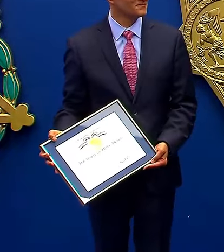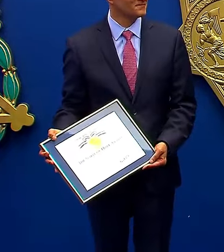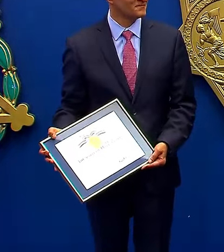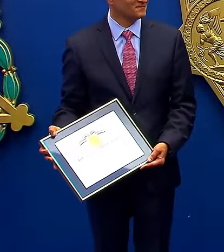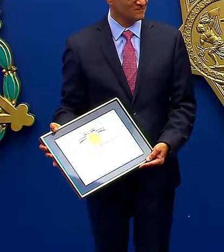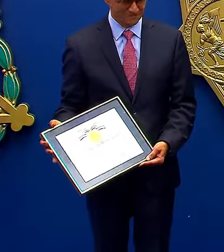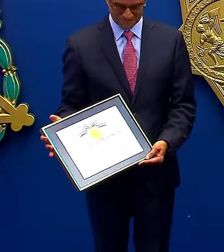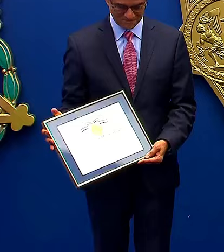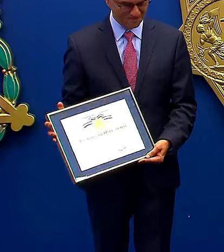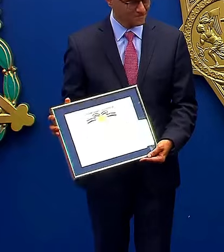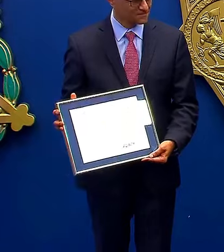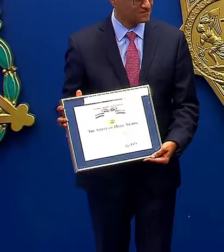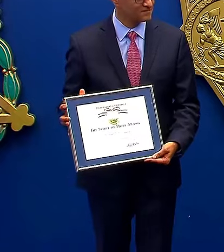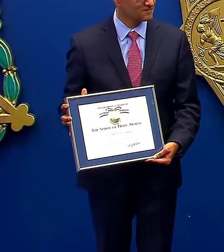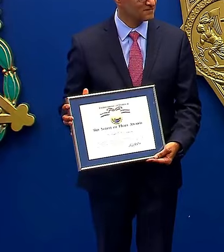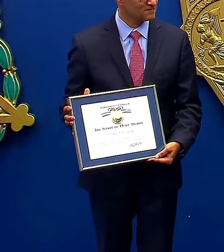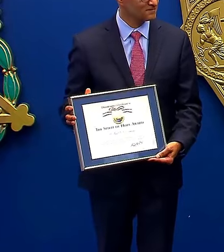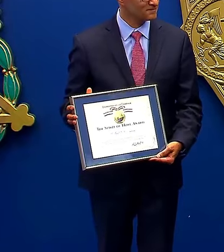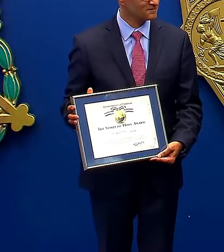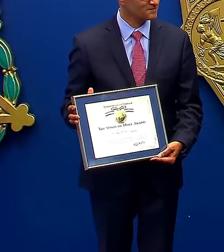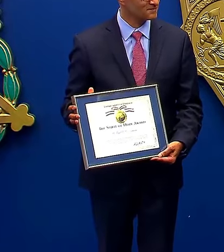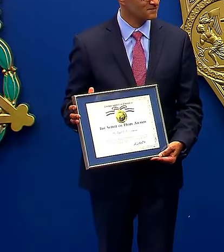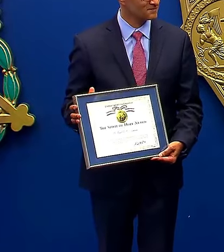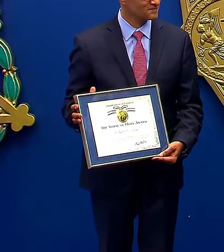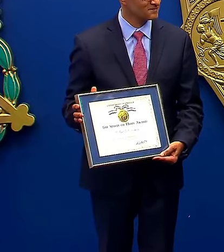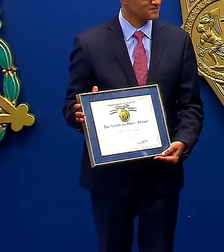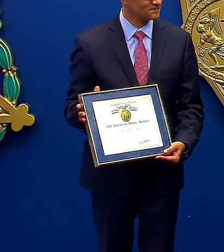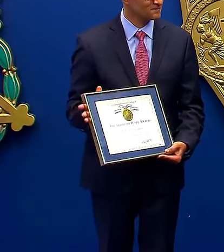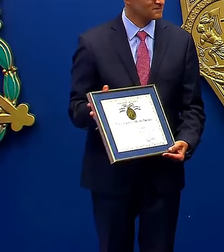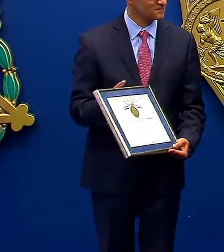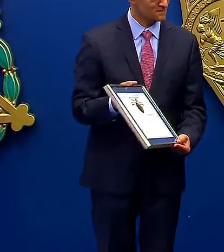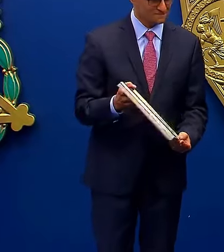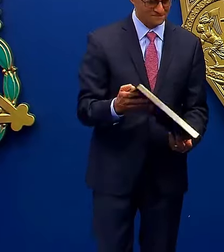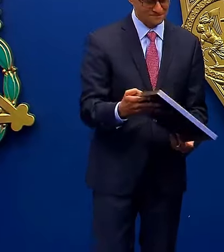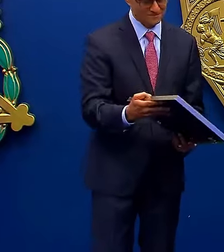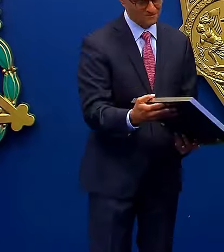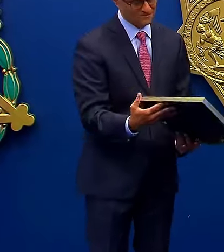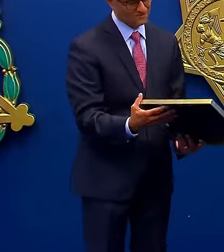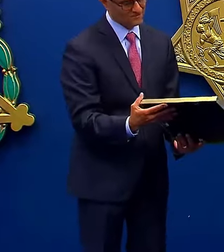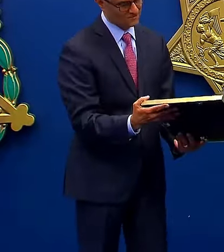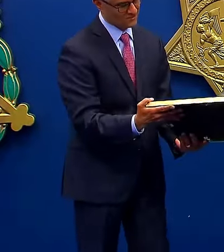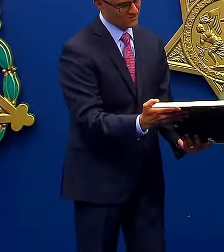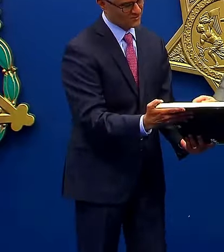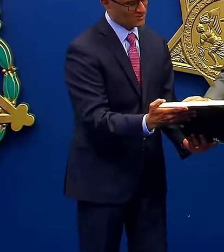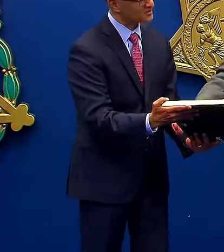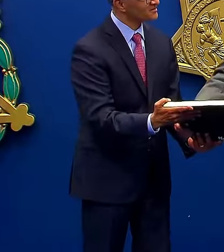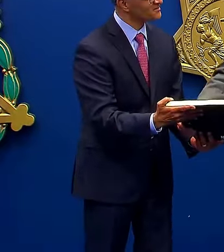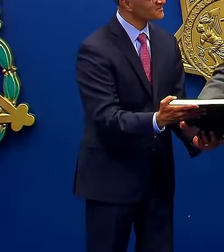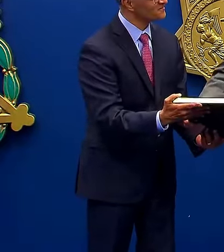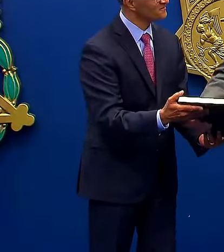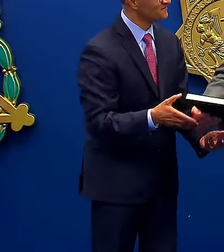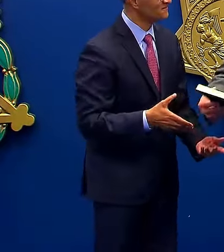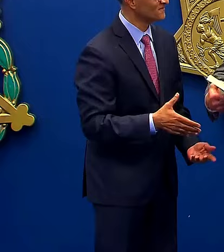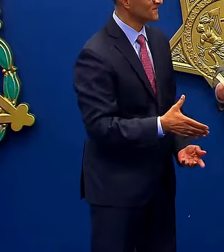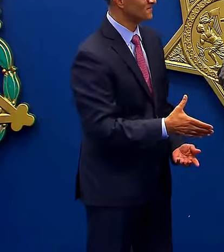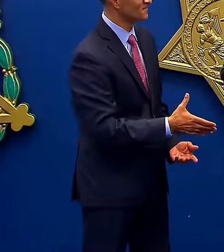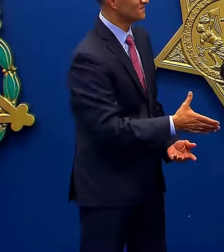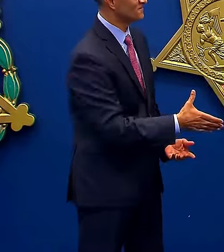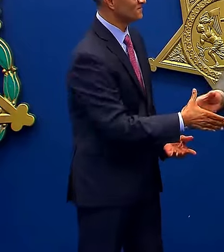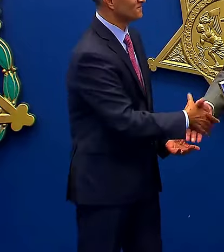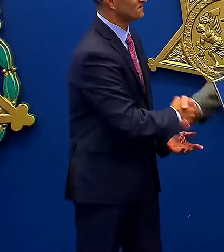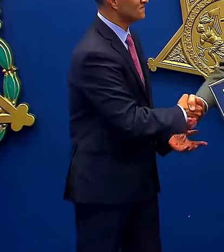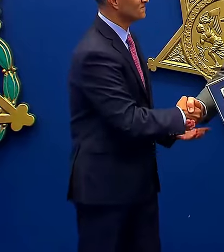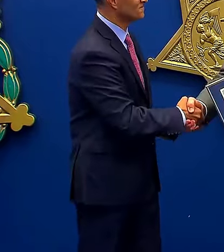Presenting the Spirit of Hope Award on behalf of the United States Marine Corps is the Dr. Maya Hurley, Director of the Office of